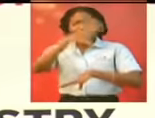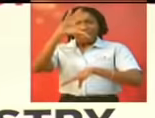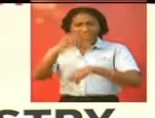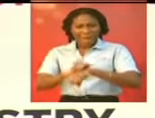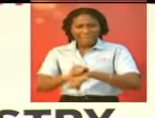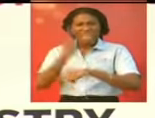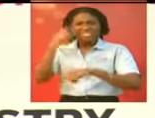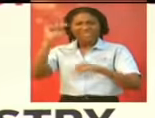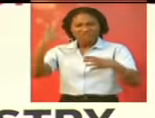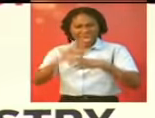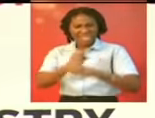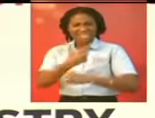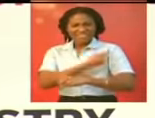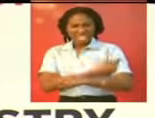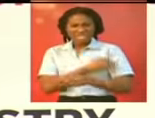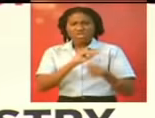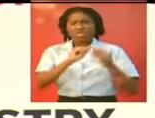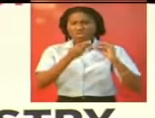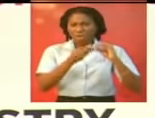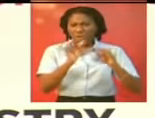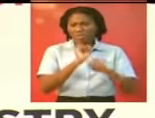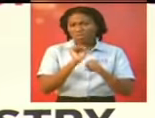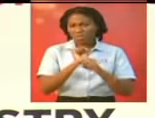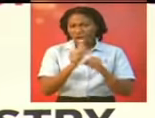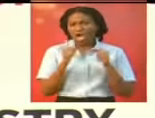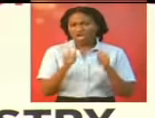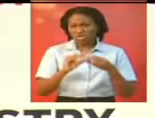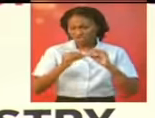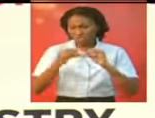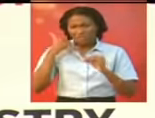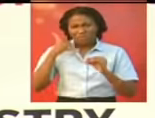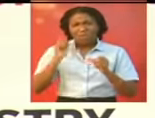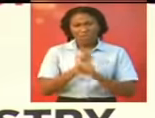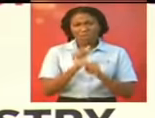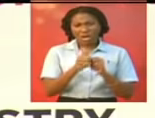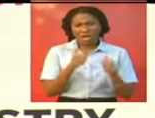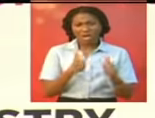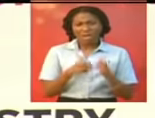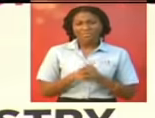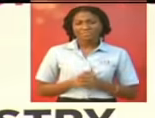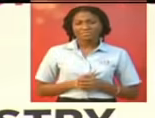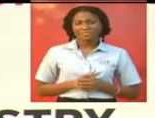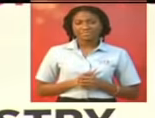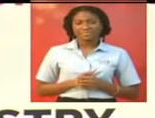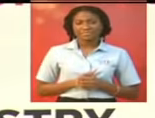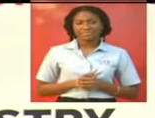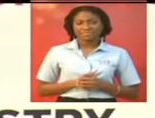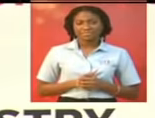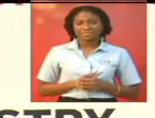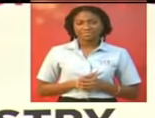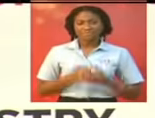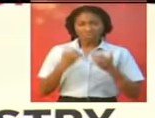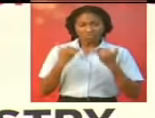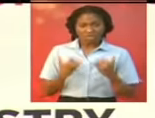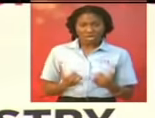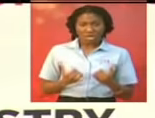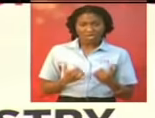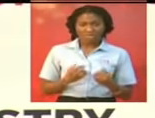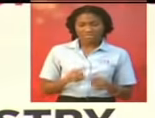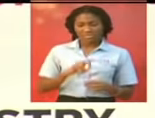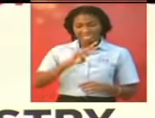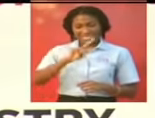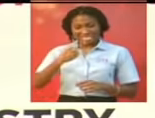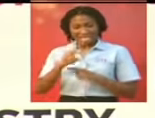Thomas will probably go into a little more detail with his RHA afterwards. But in terms of your double negative question,